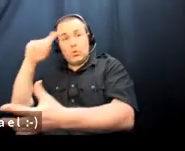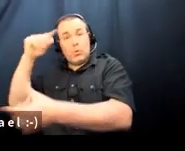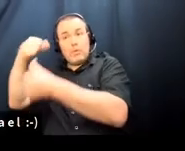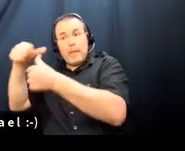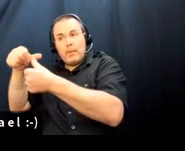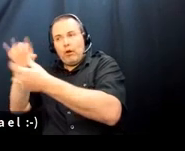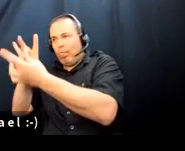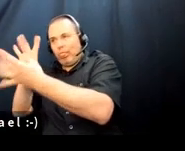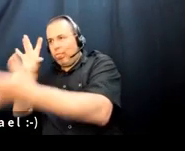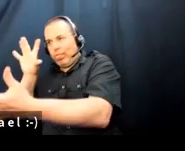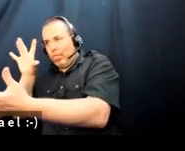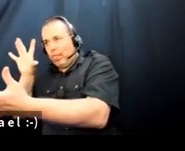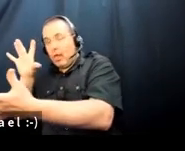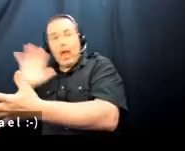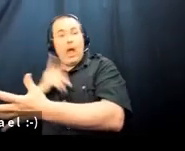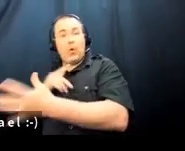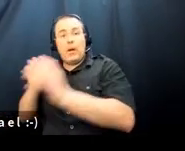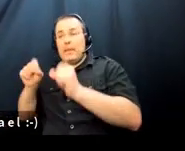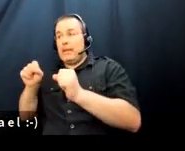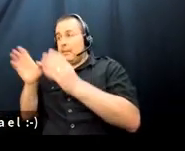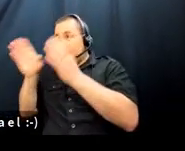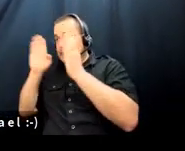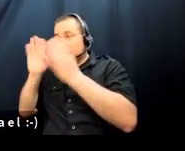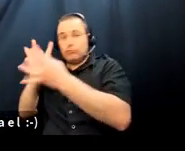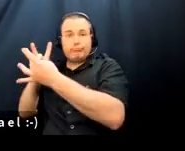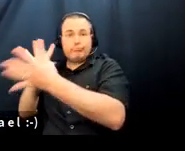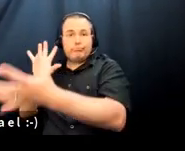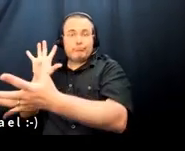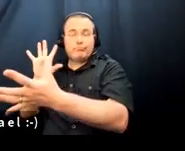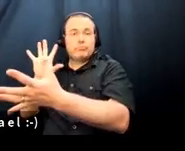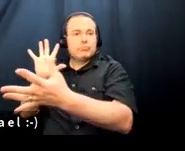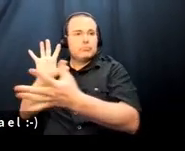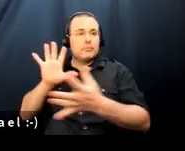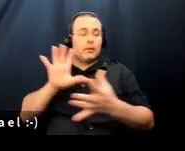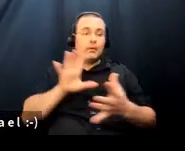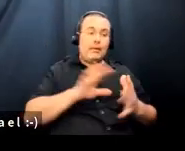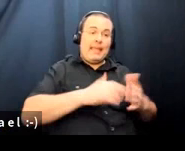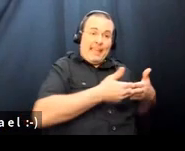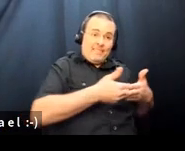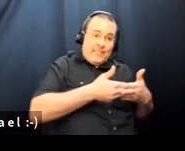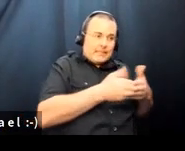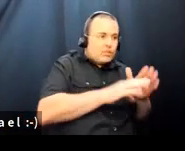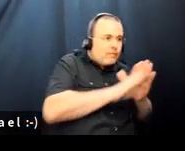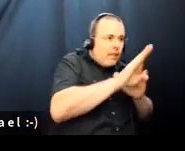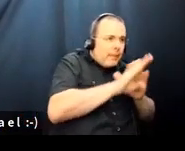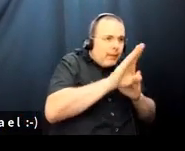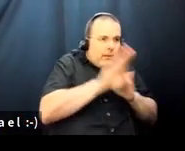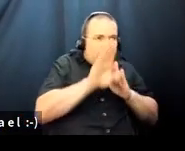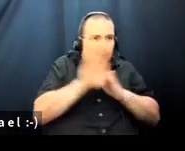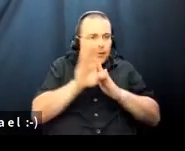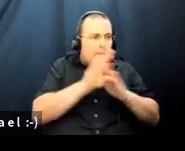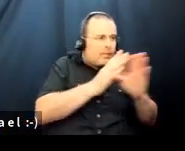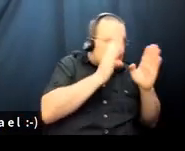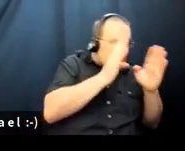our ability to pay attention. Infants are developing the first 3 of those skills: the attentional skills,